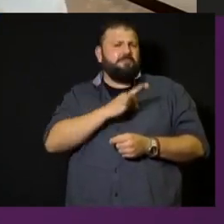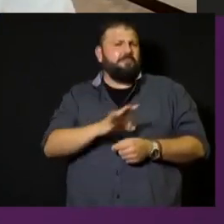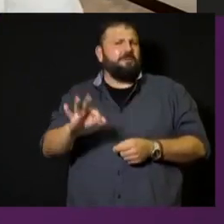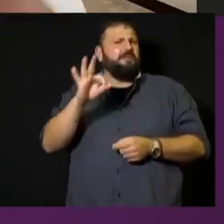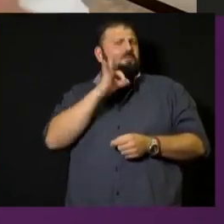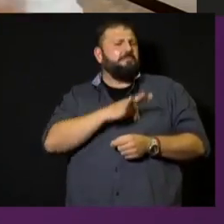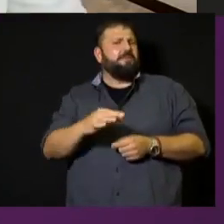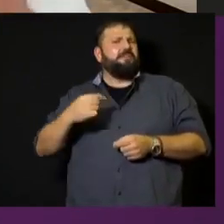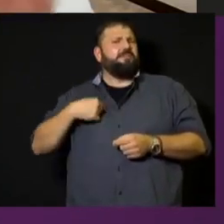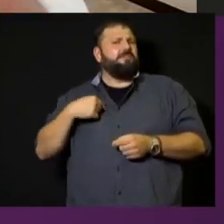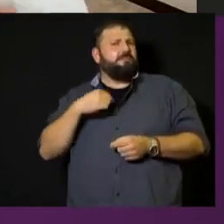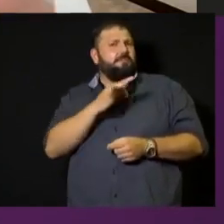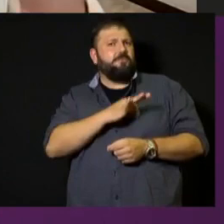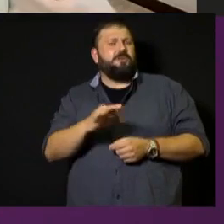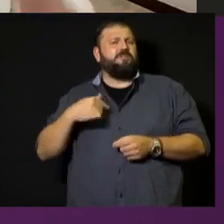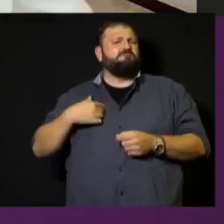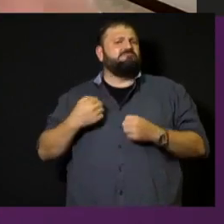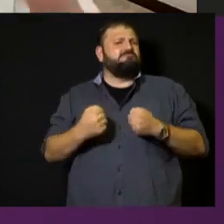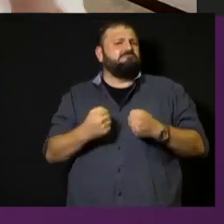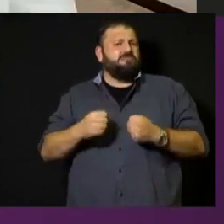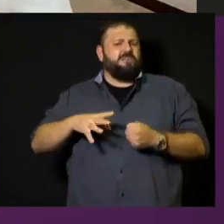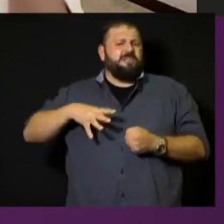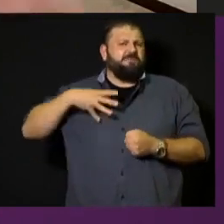going to pay the price.